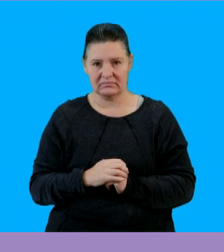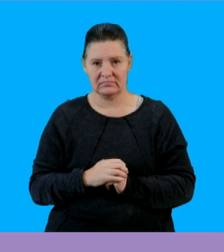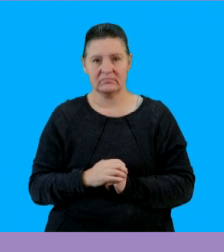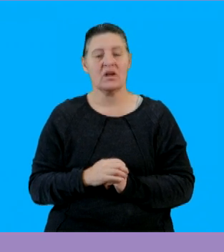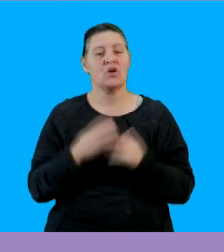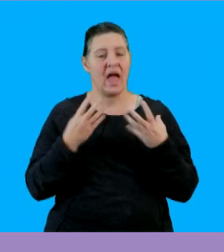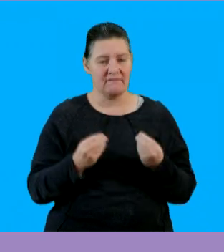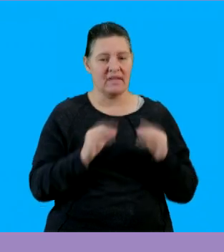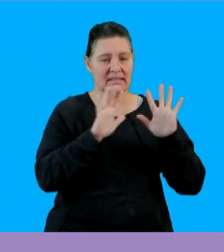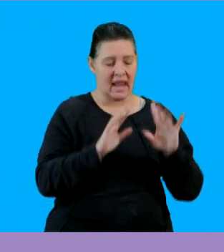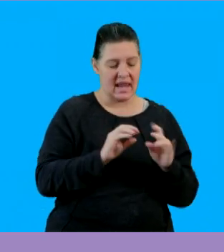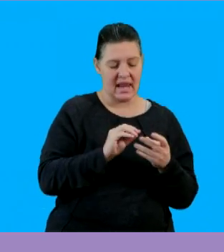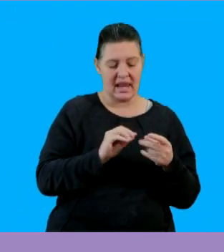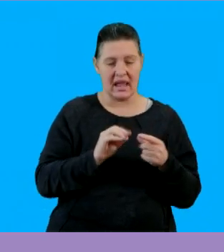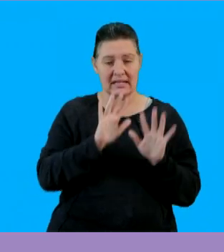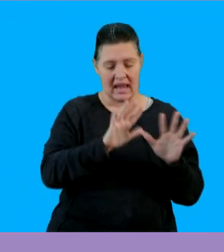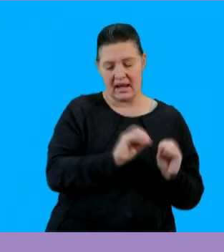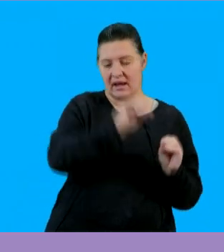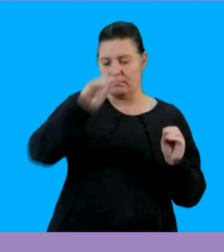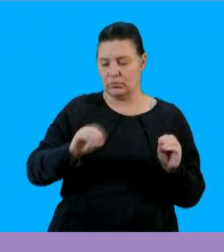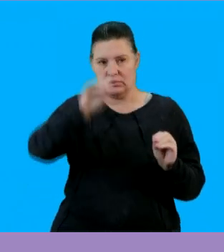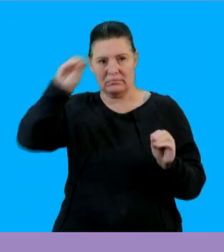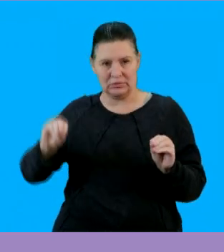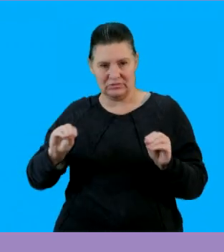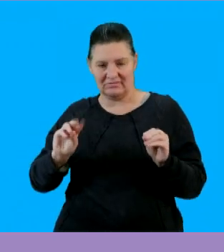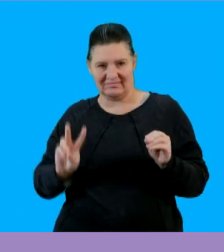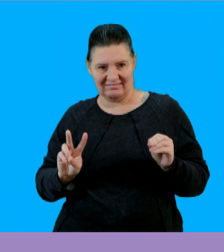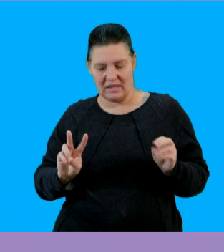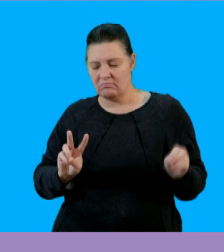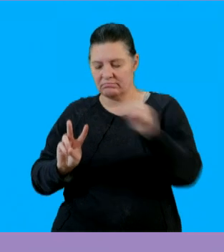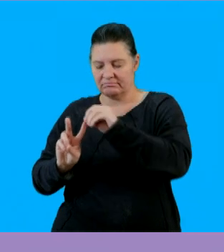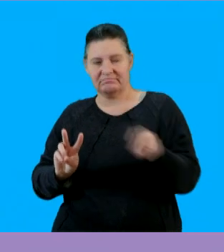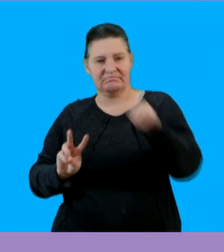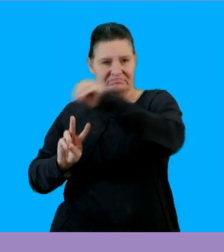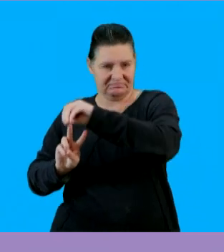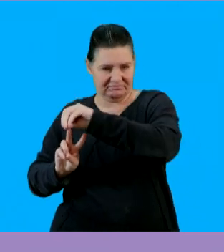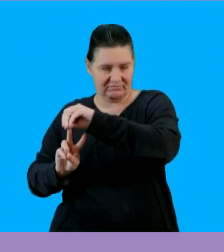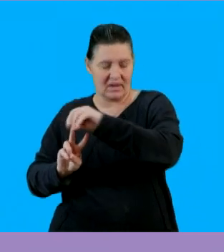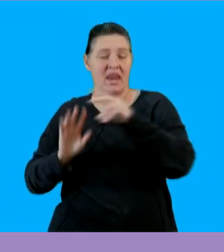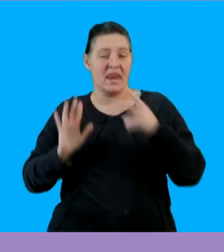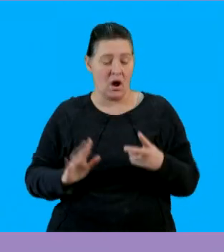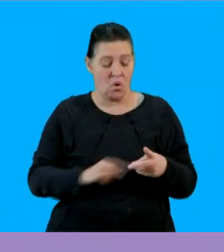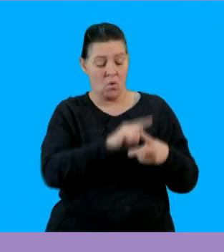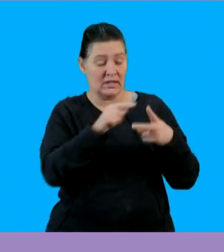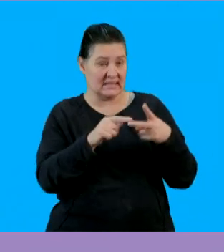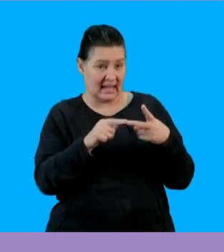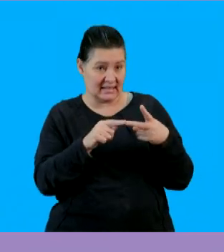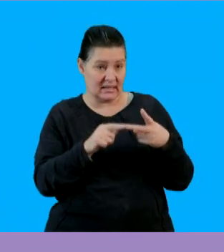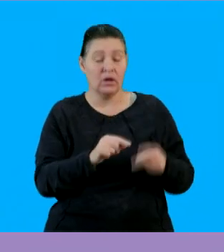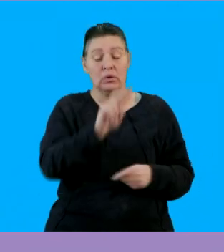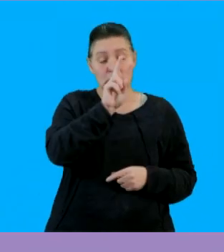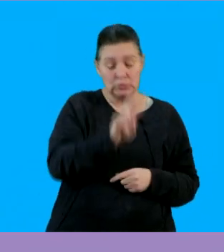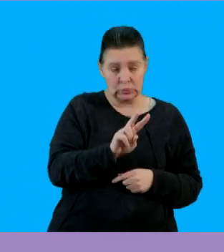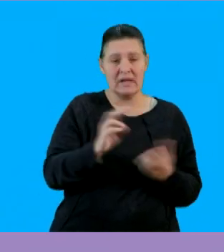So now the 10 has multiplied with each number in the second binomial. So now